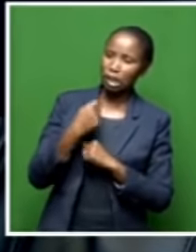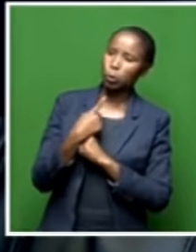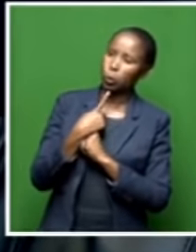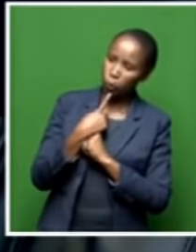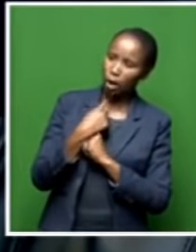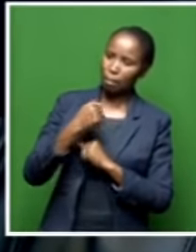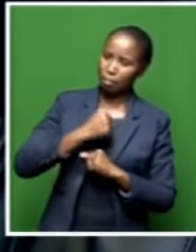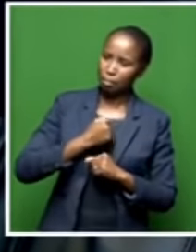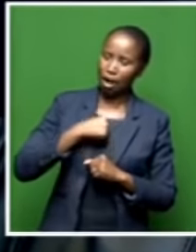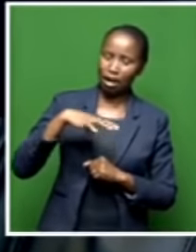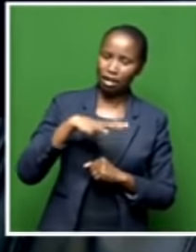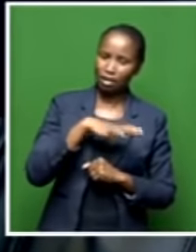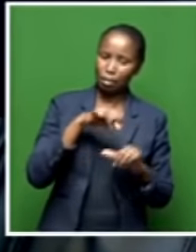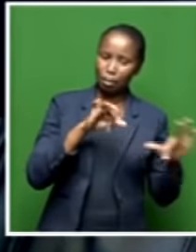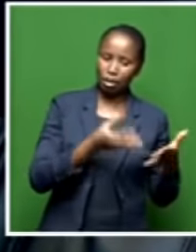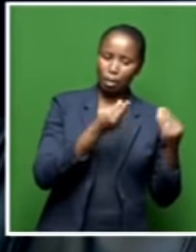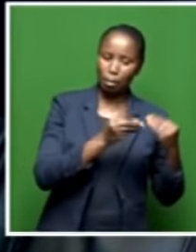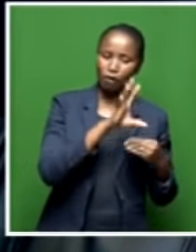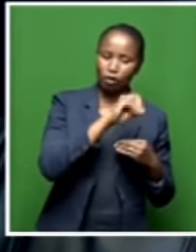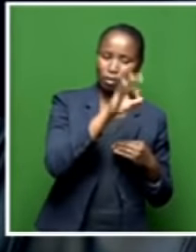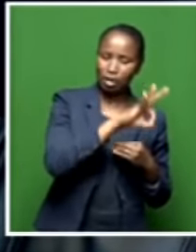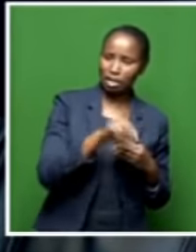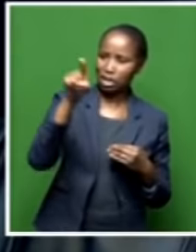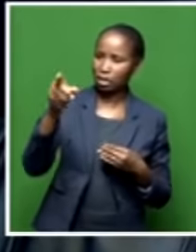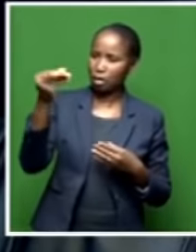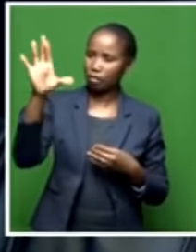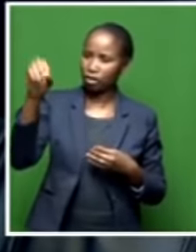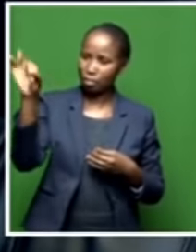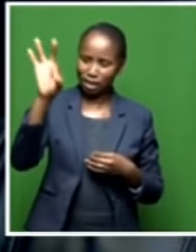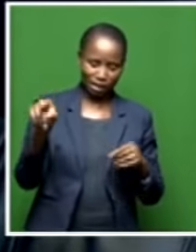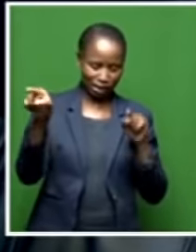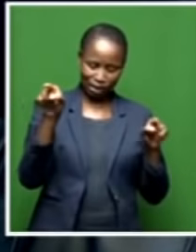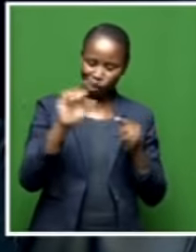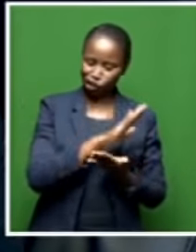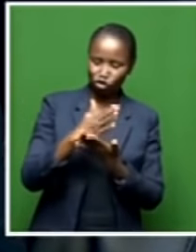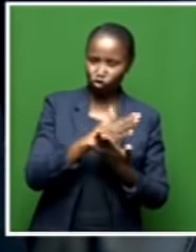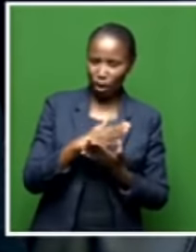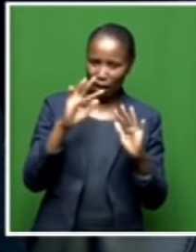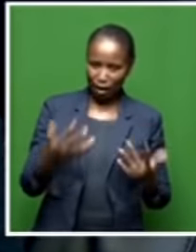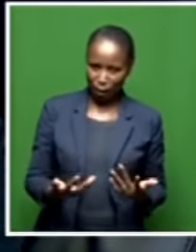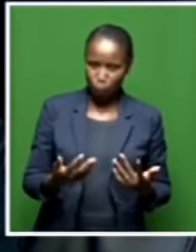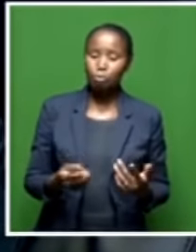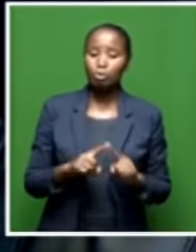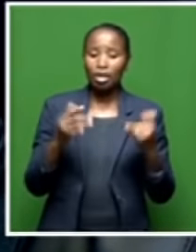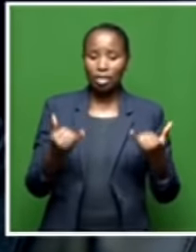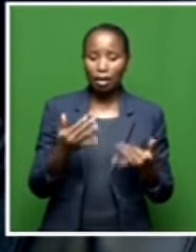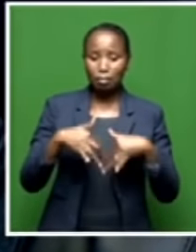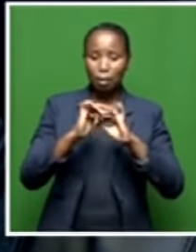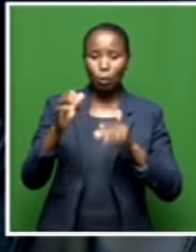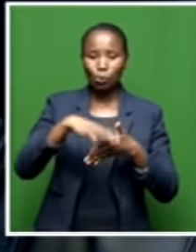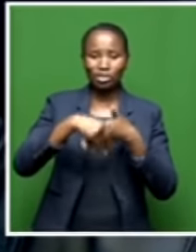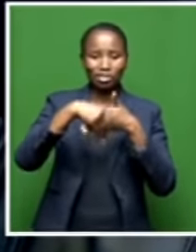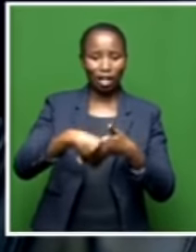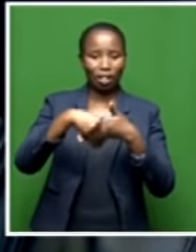one majority in councils. And the deals that have been forming and are likely to be formed again in this